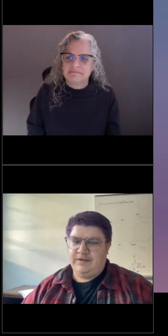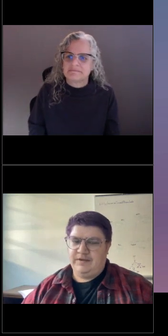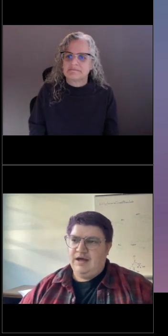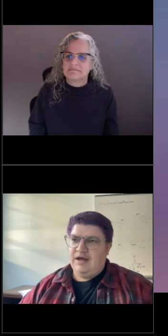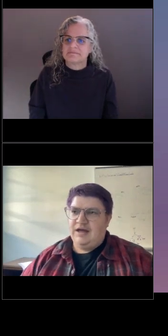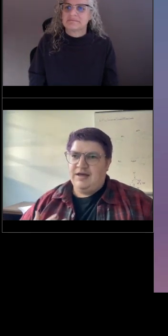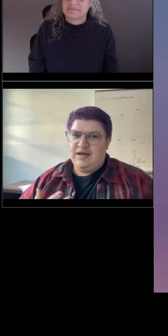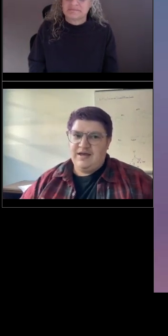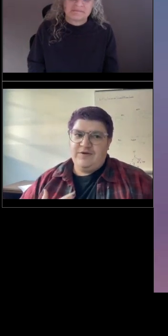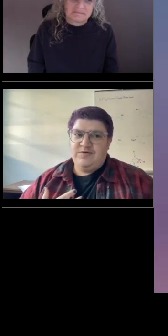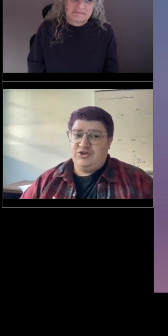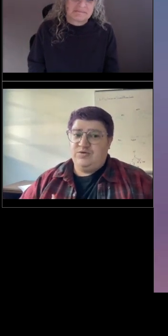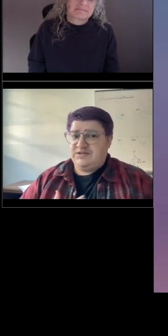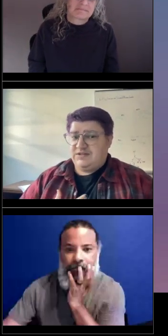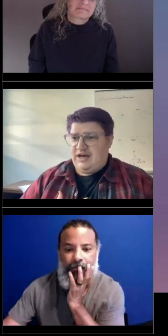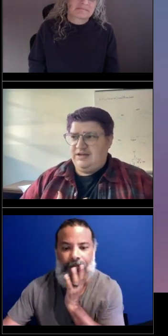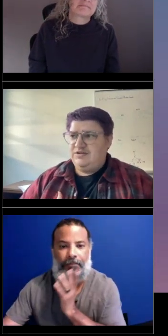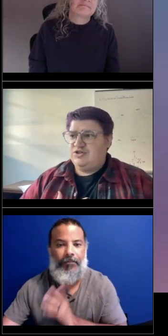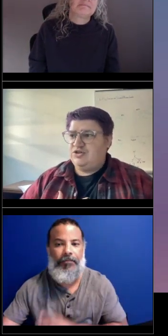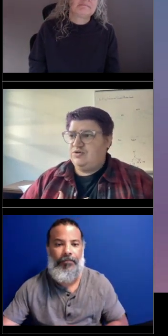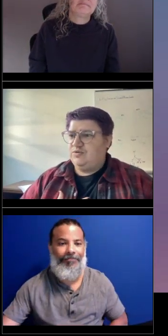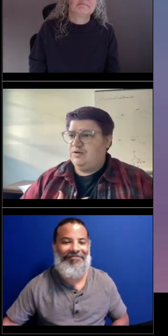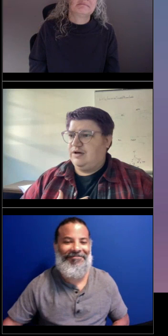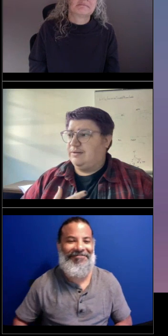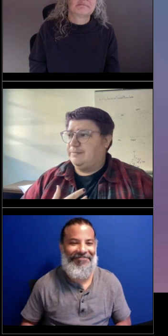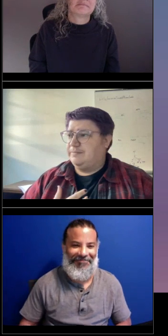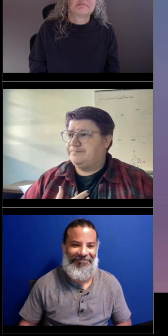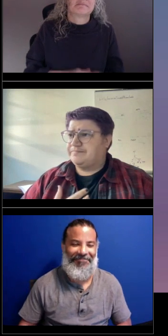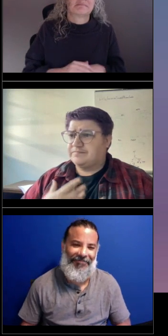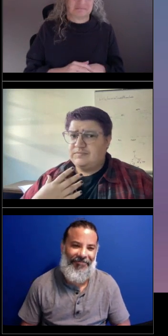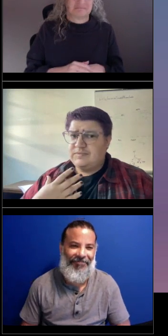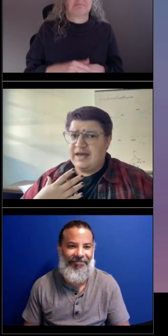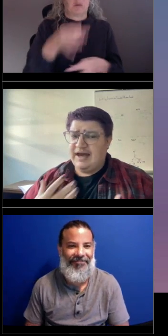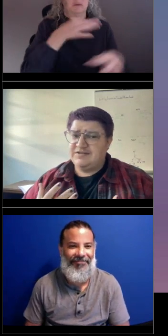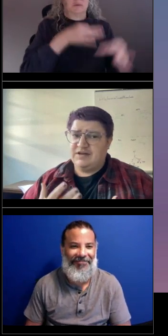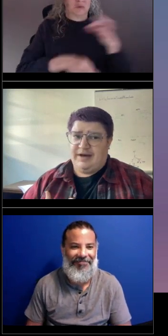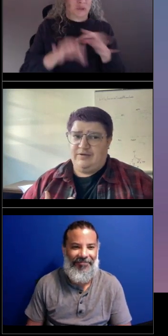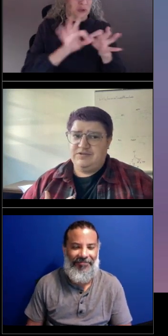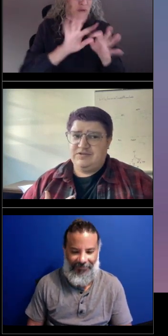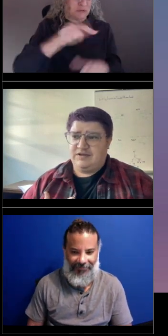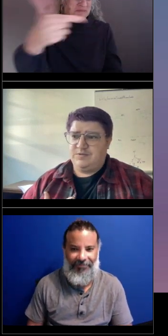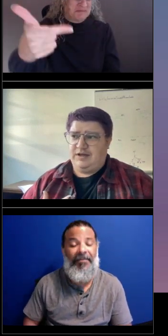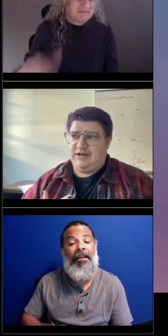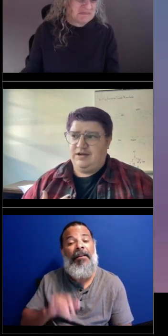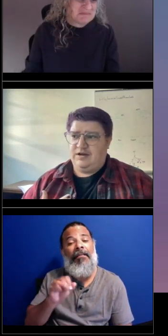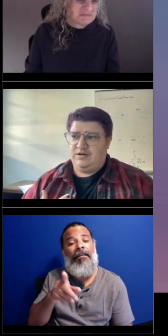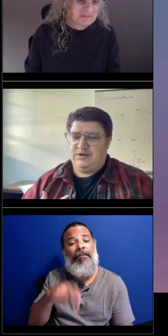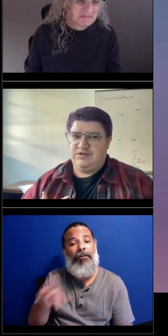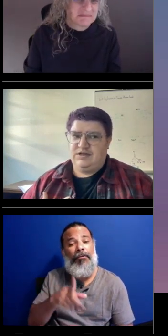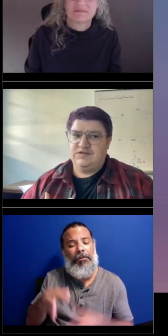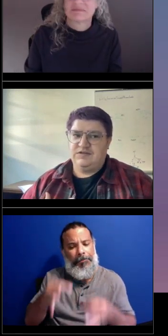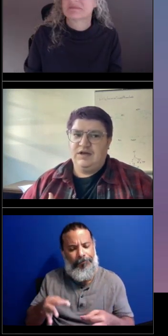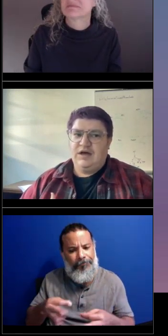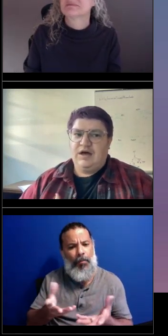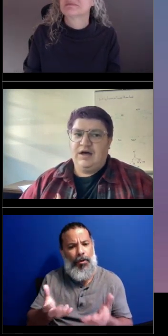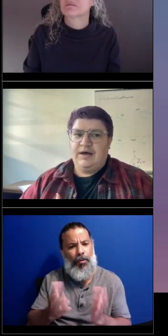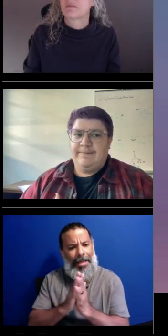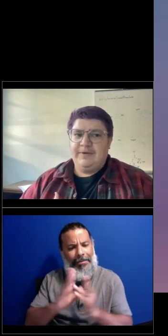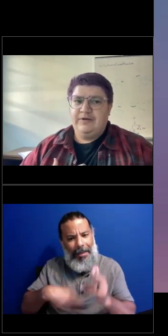Okay, if you do decide to ask about sex-related